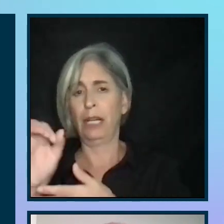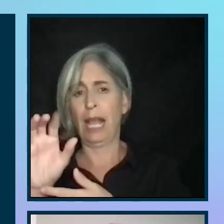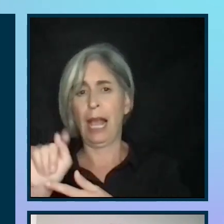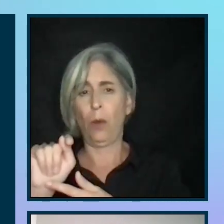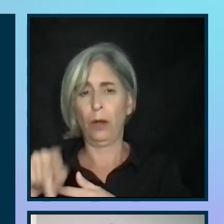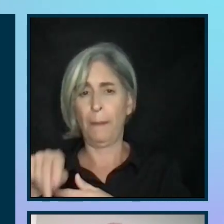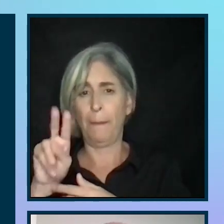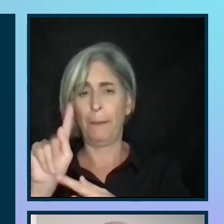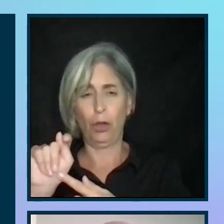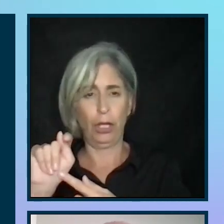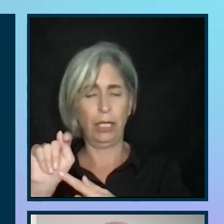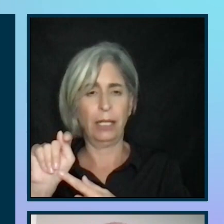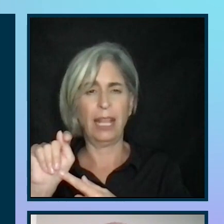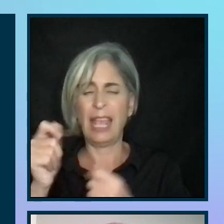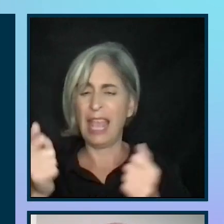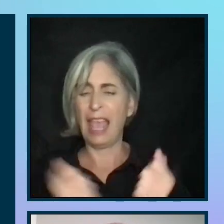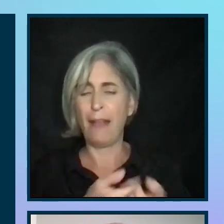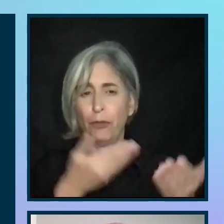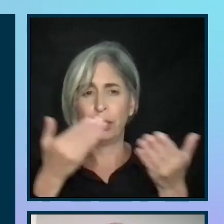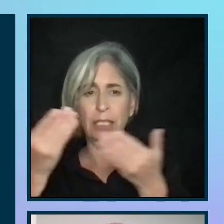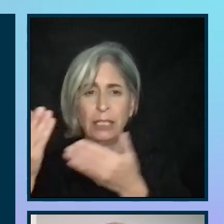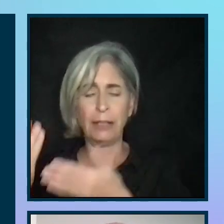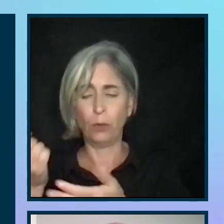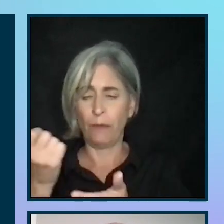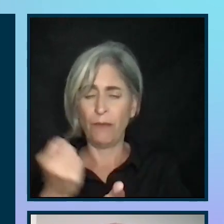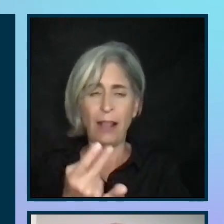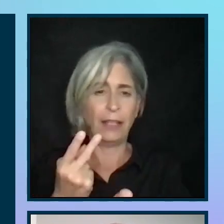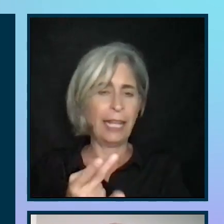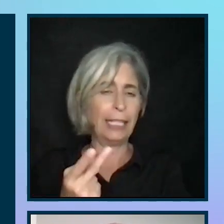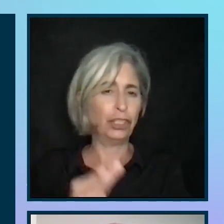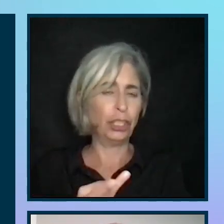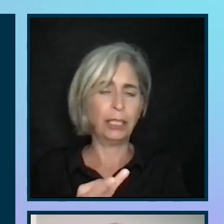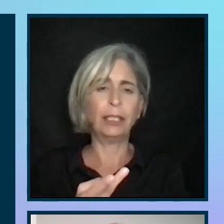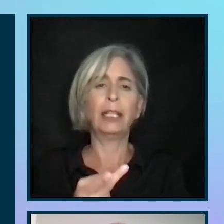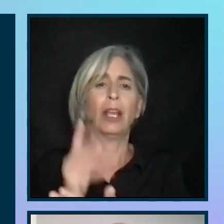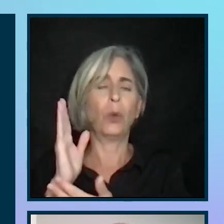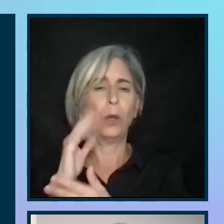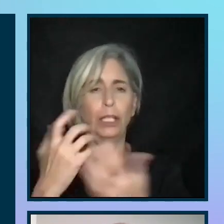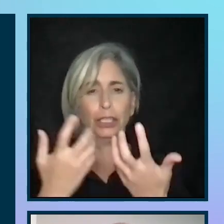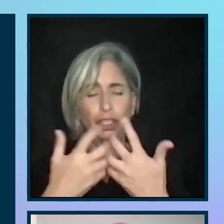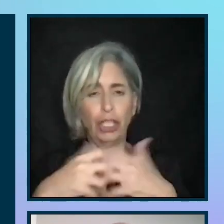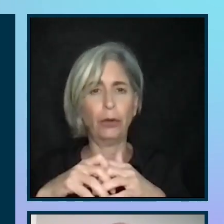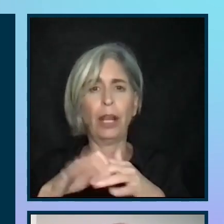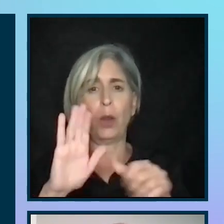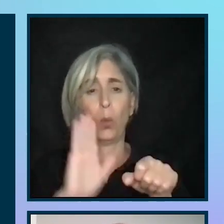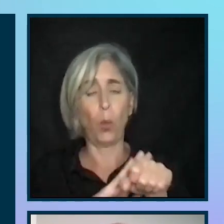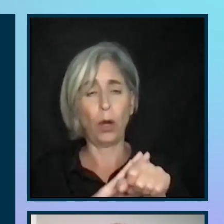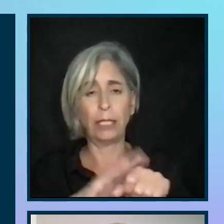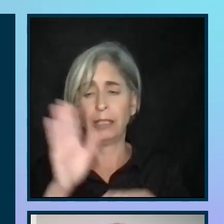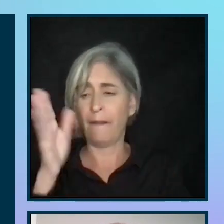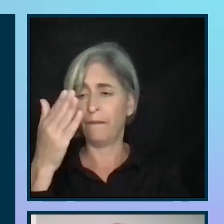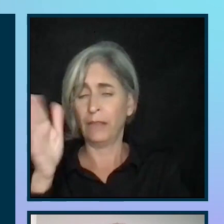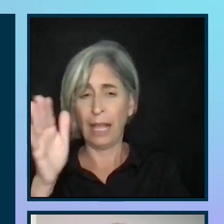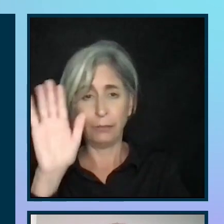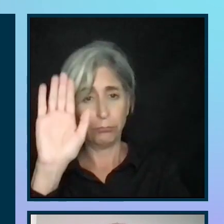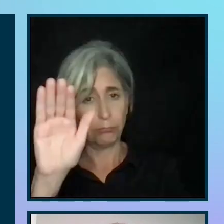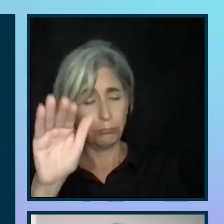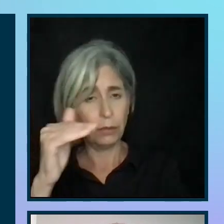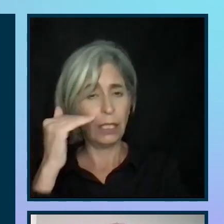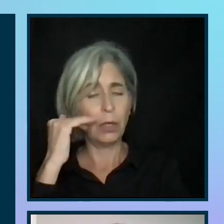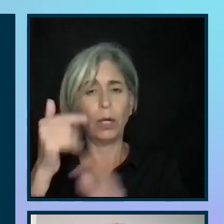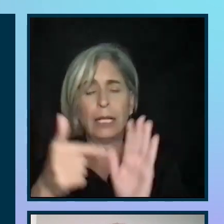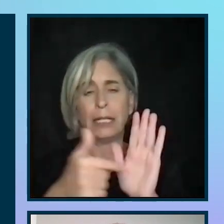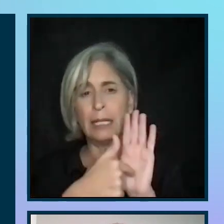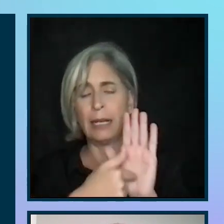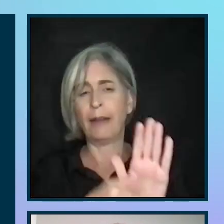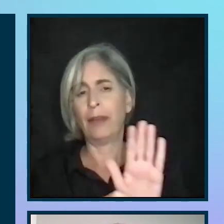Every delivery is including a series of validations. Those validations are going to generate warnings and flags and will point us to being able